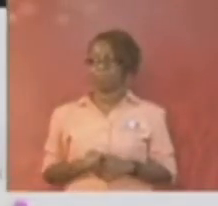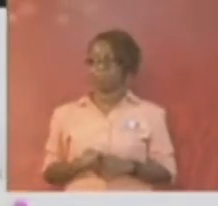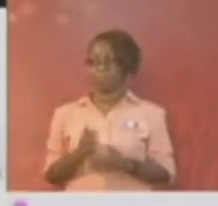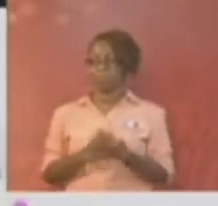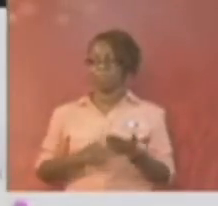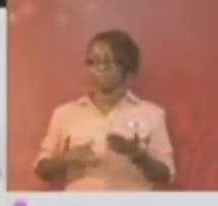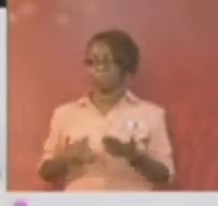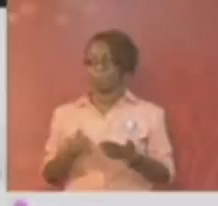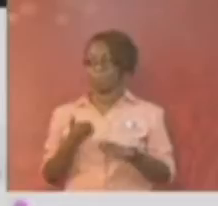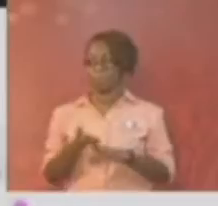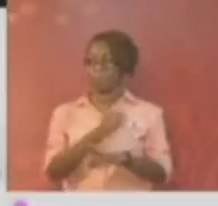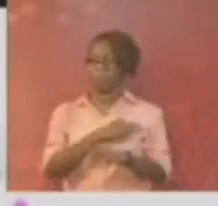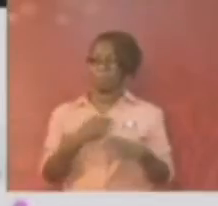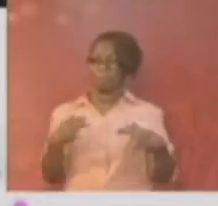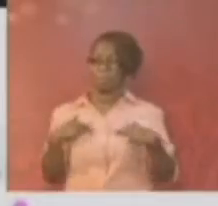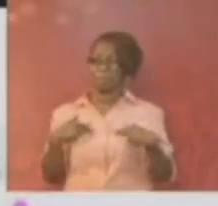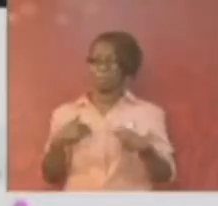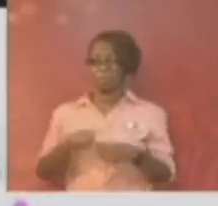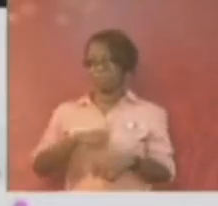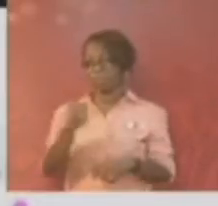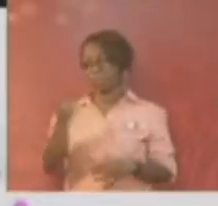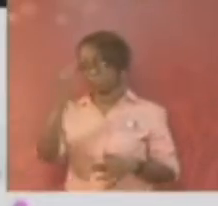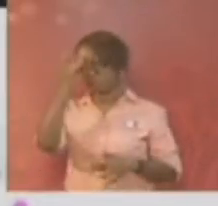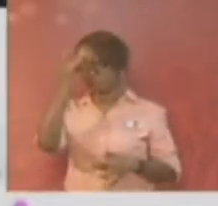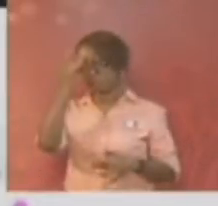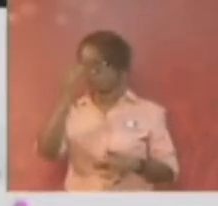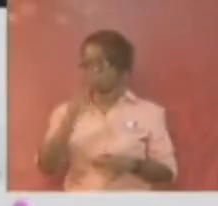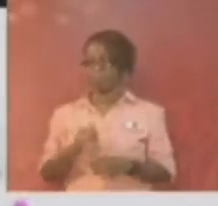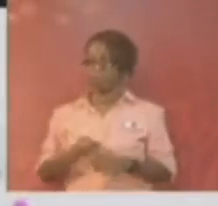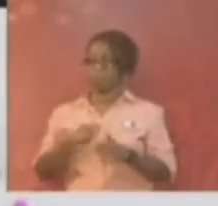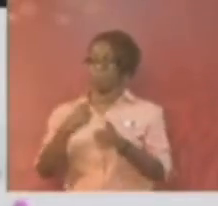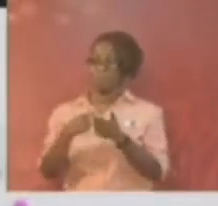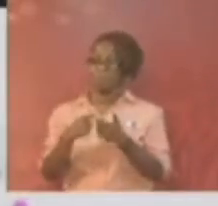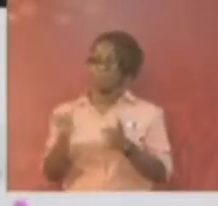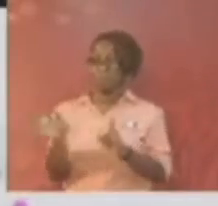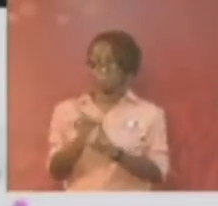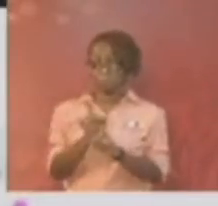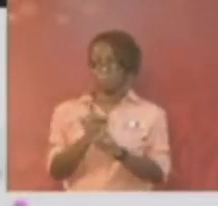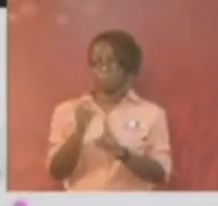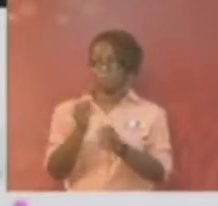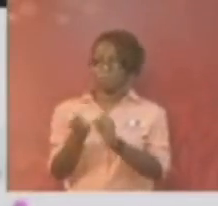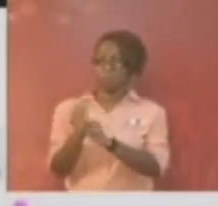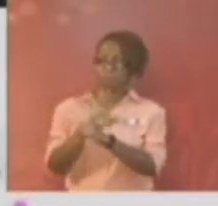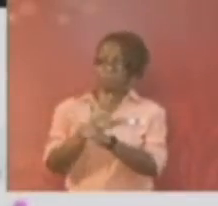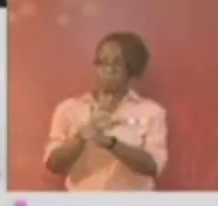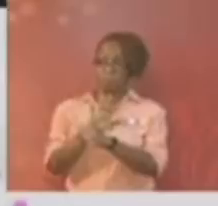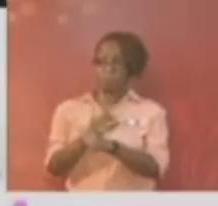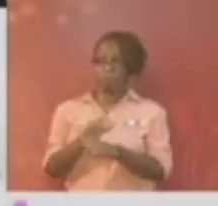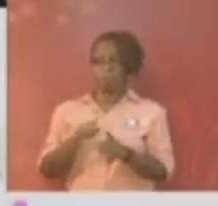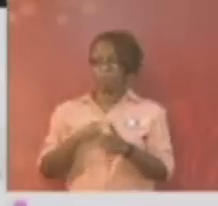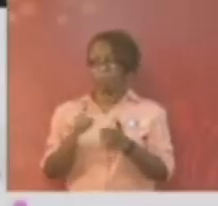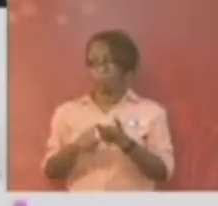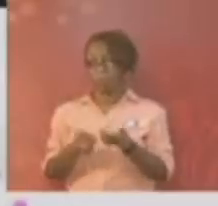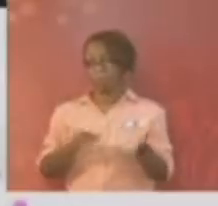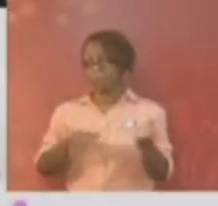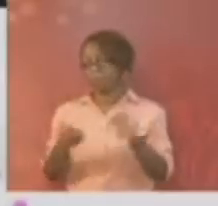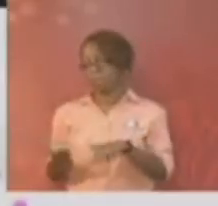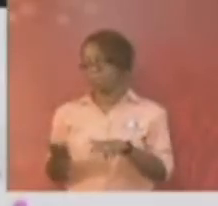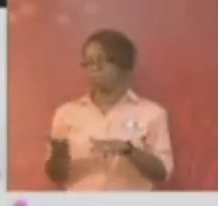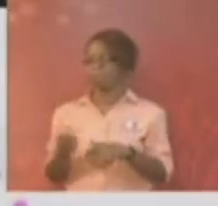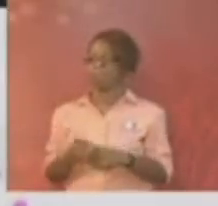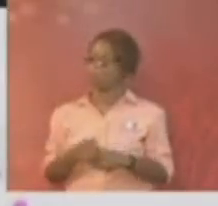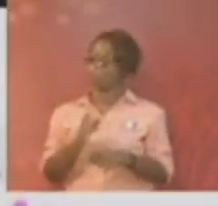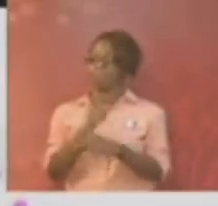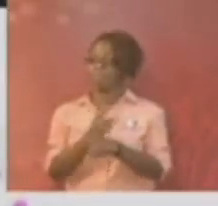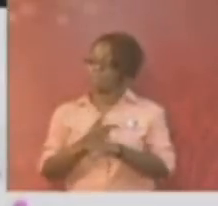them. Yet we do want to encourage everyone to ensure that they take all their personal precautions to reduce their risk